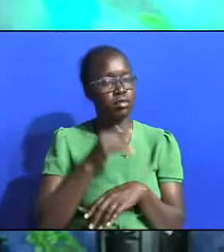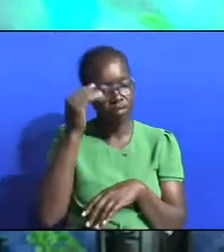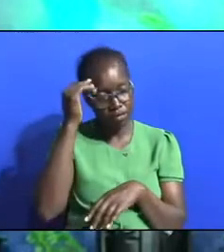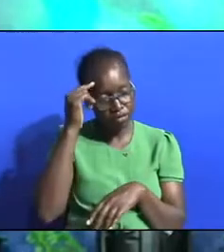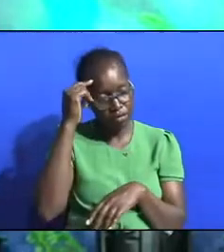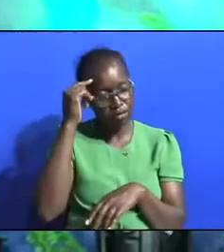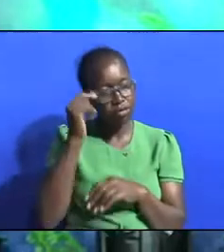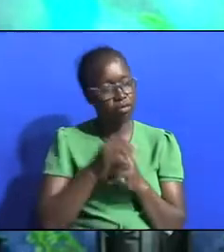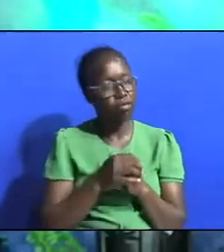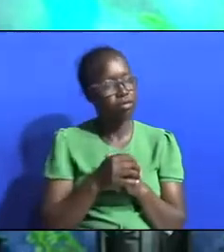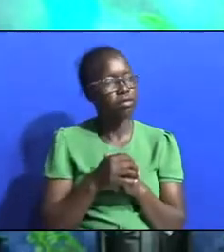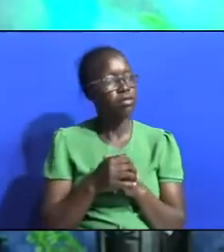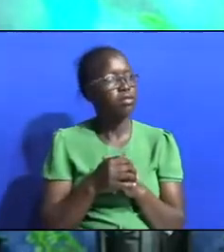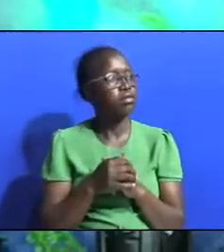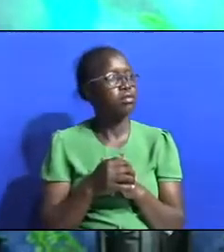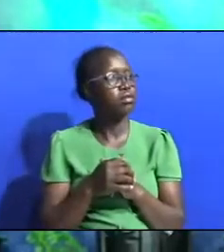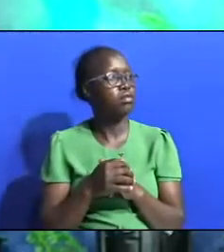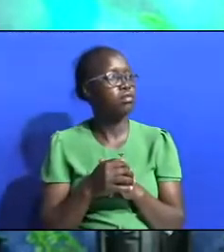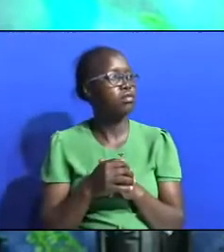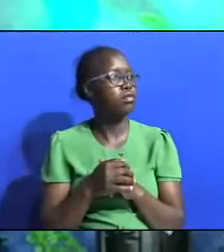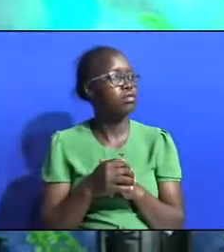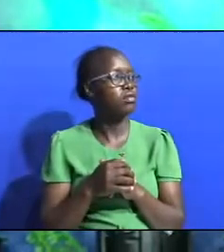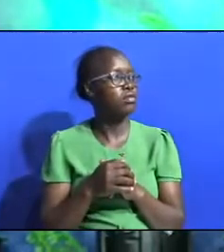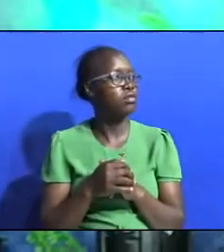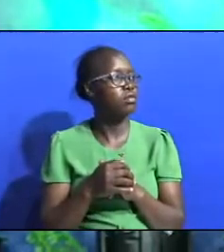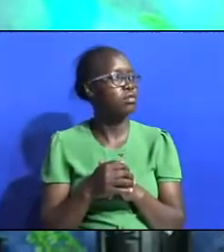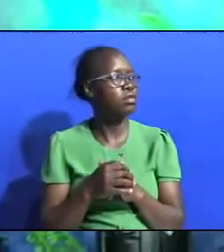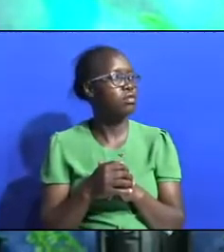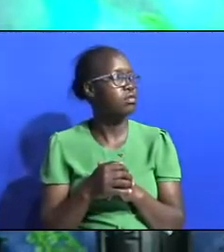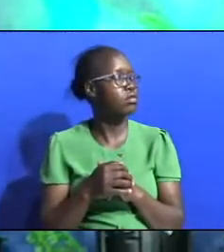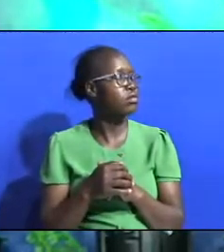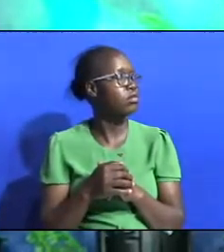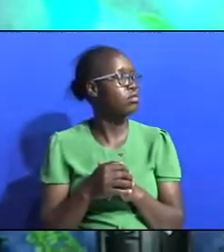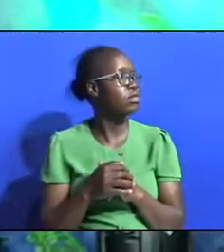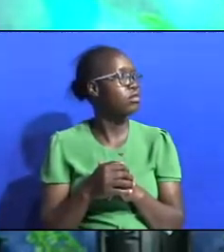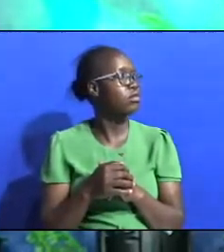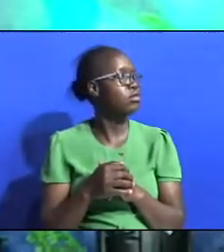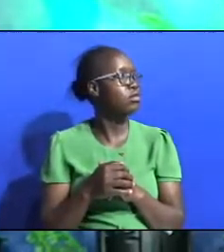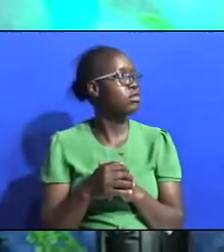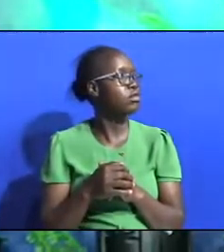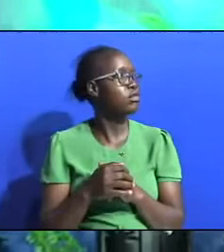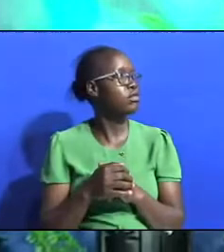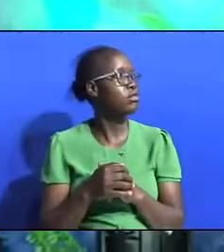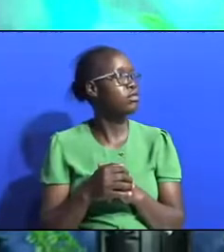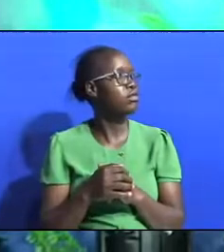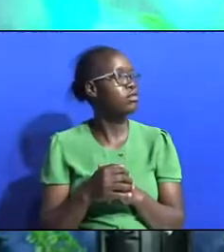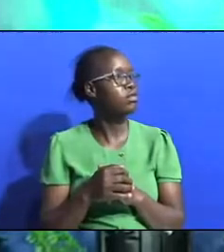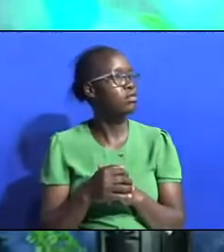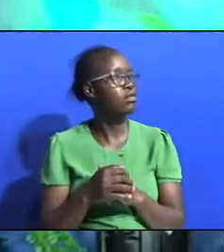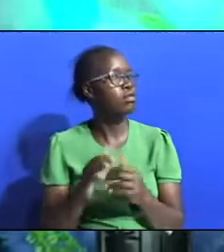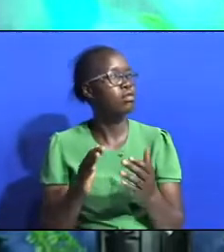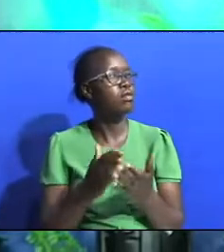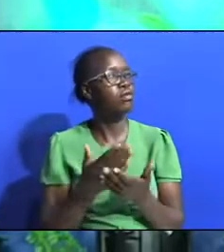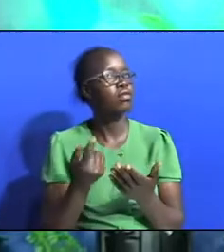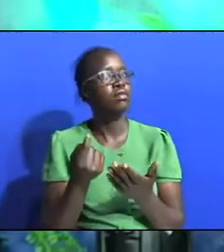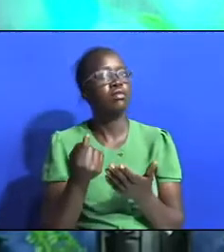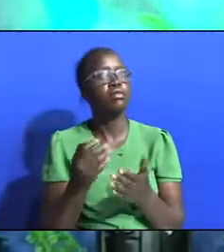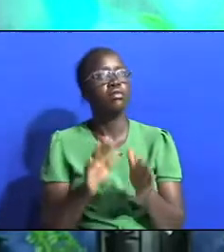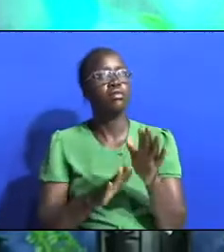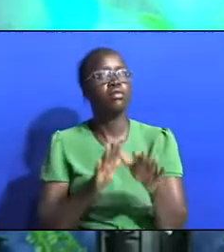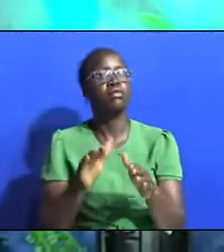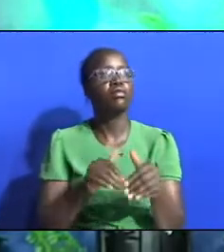you have a sound mind? Yes, we all have a sound mind. So I'm going to share with you a few steps that you need to